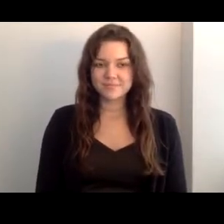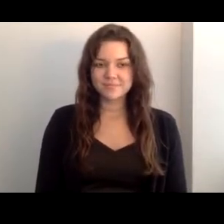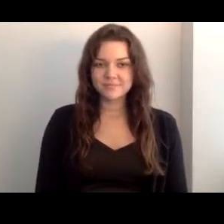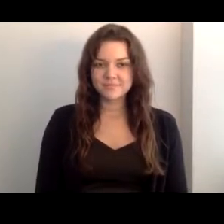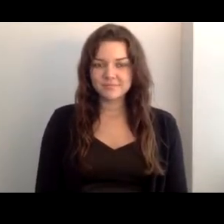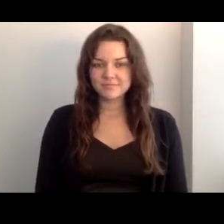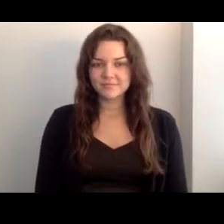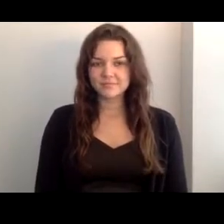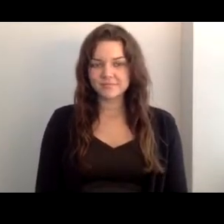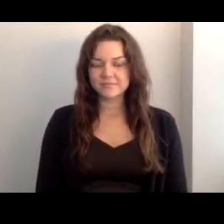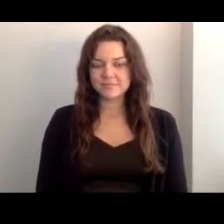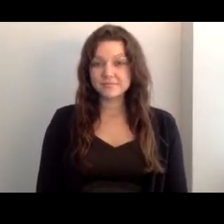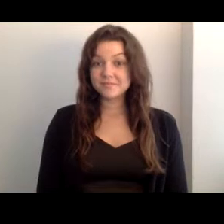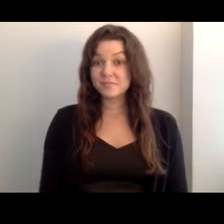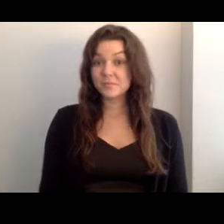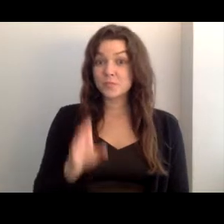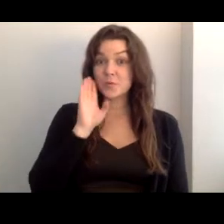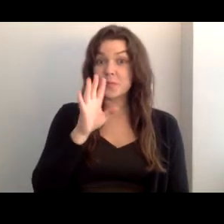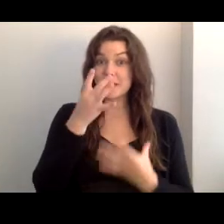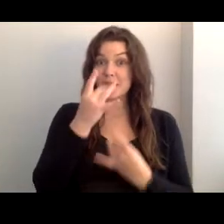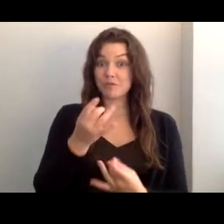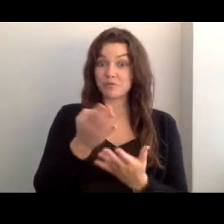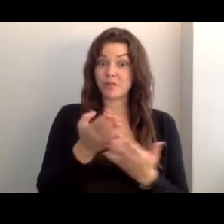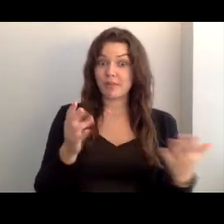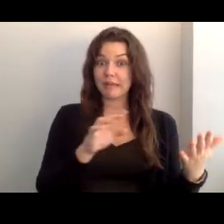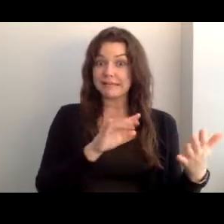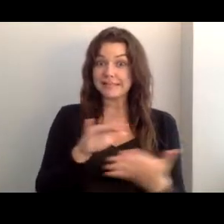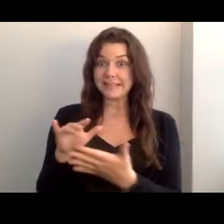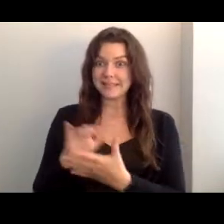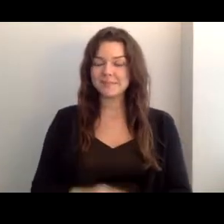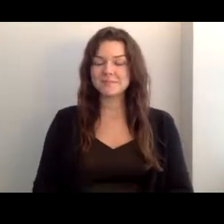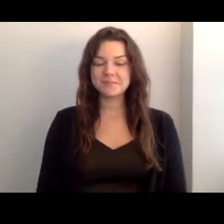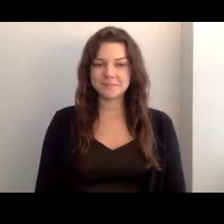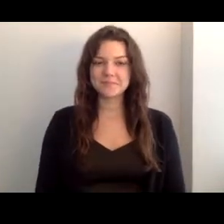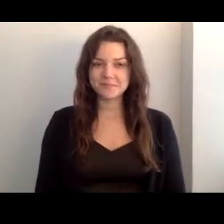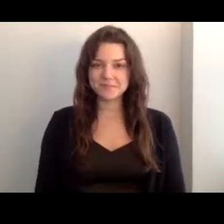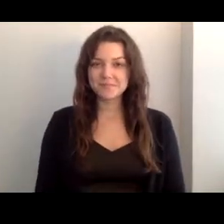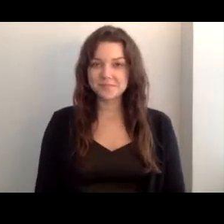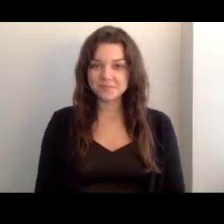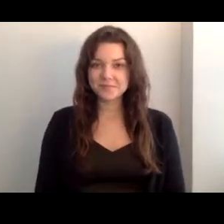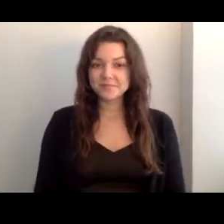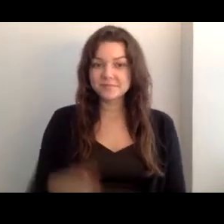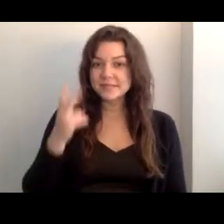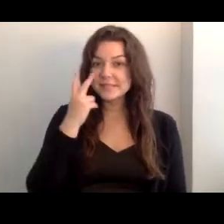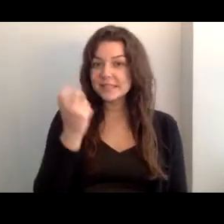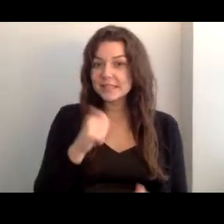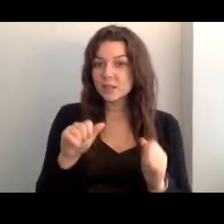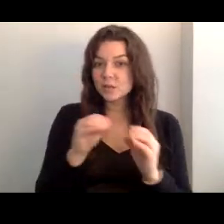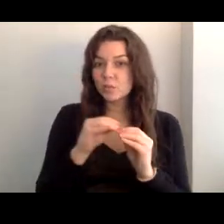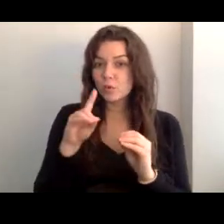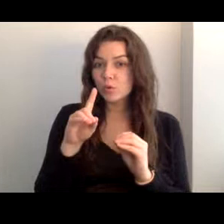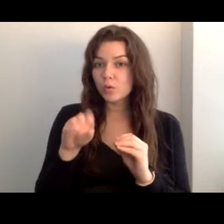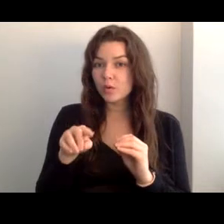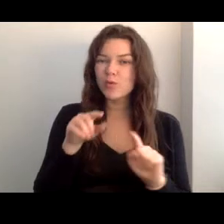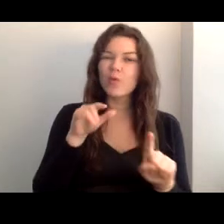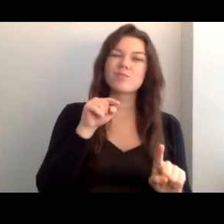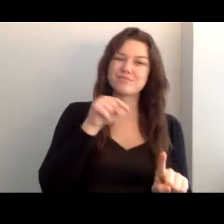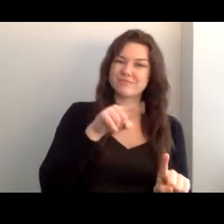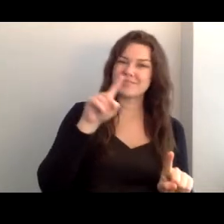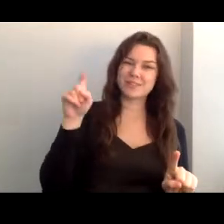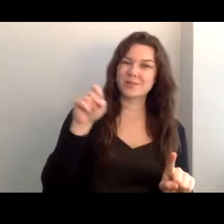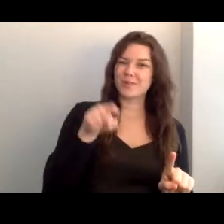It would be an interesting study. All right, let's see. I'm going to see if there are any. Oh, this question always comes in and